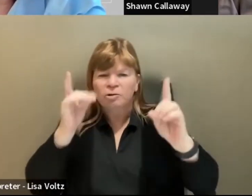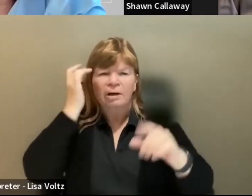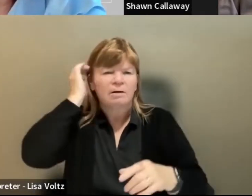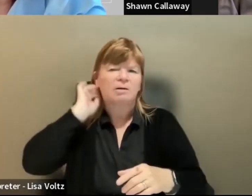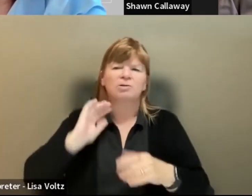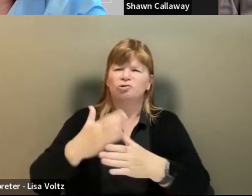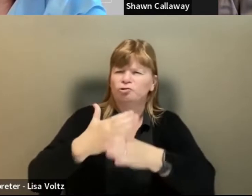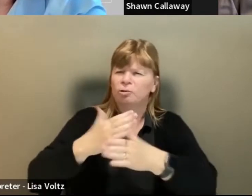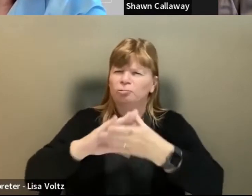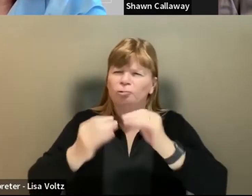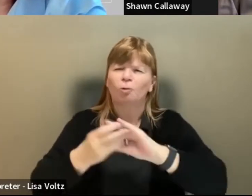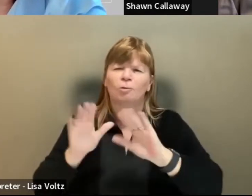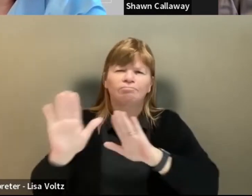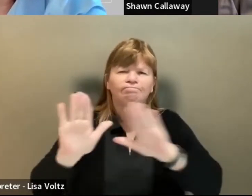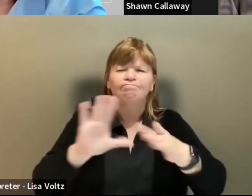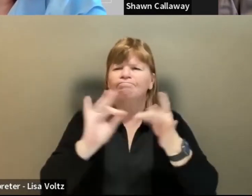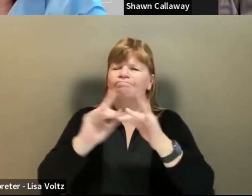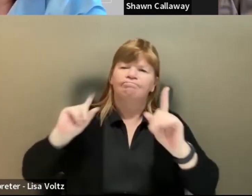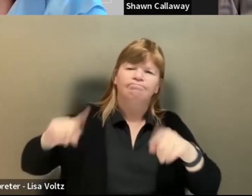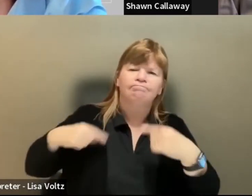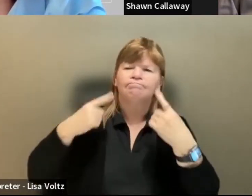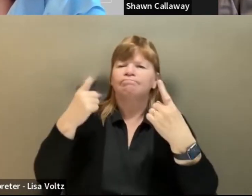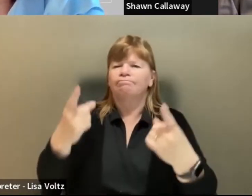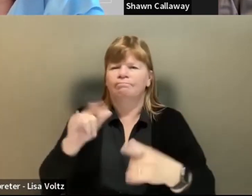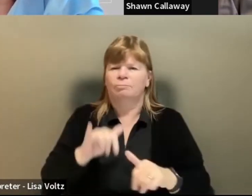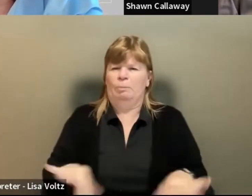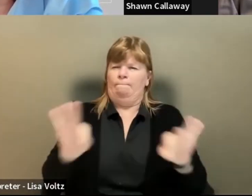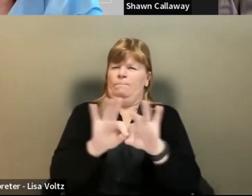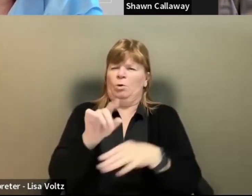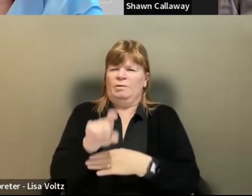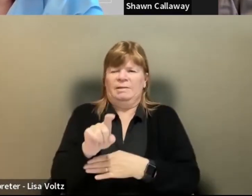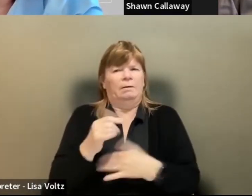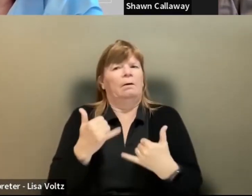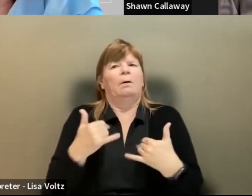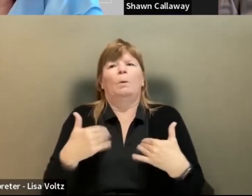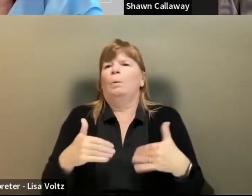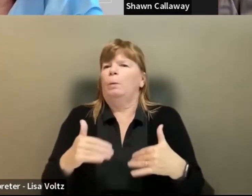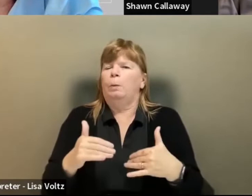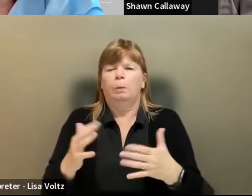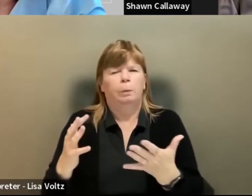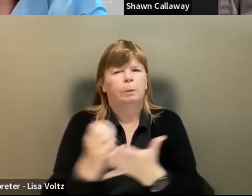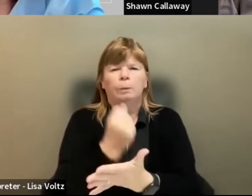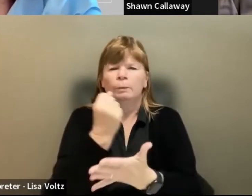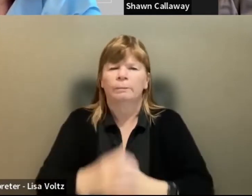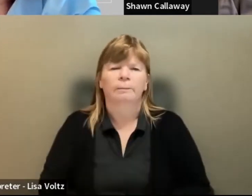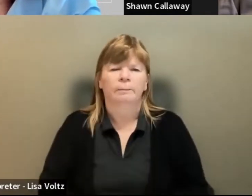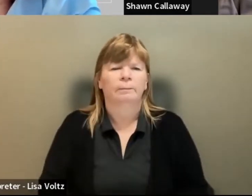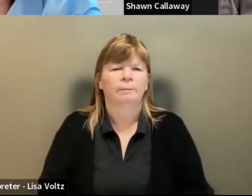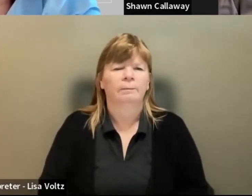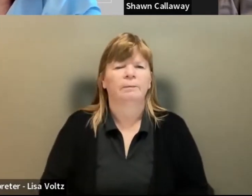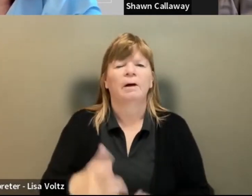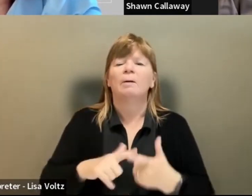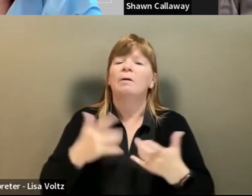of stories about this ongoing unmet need is more important now than ever. I want to close